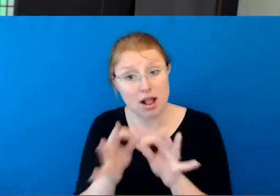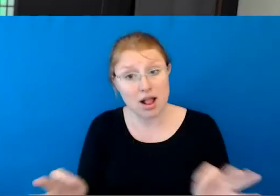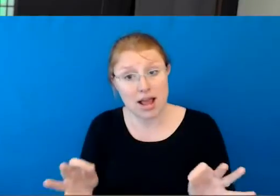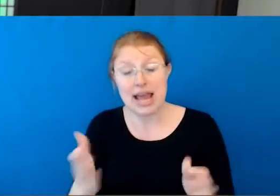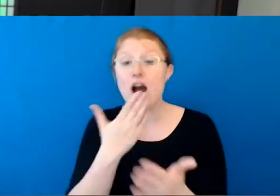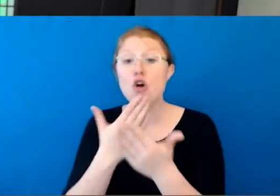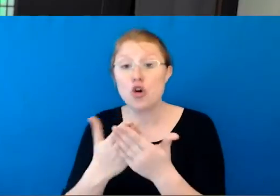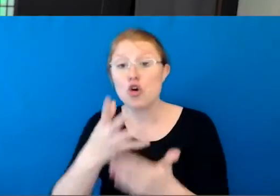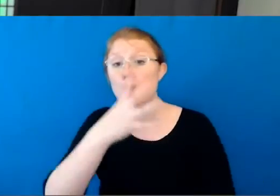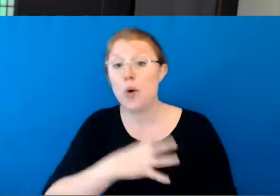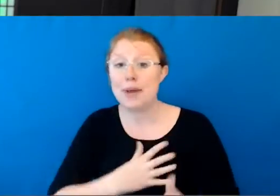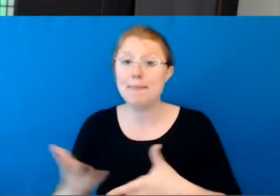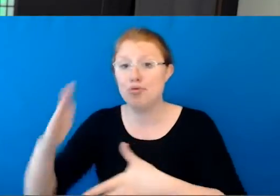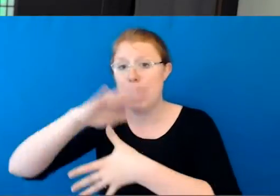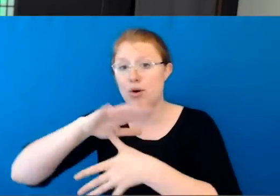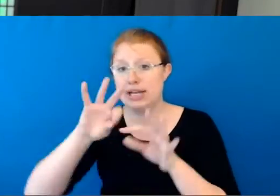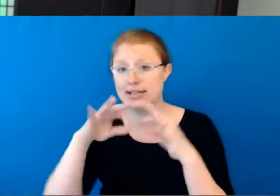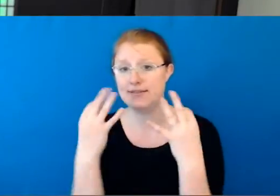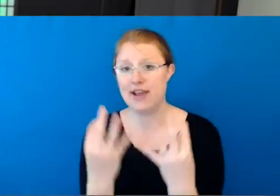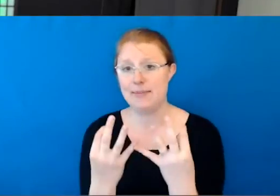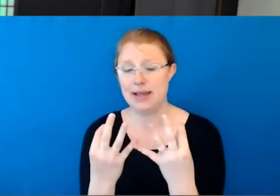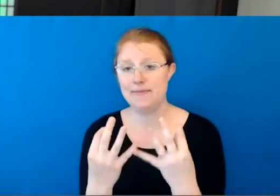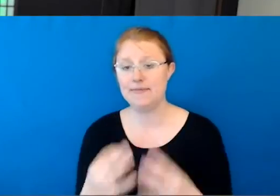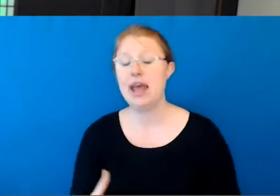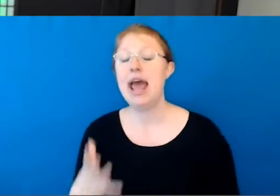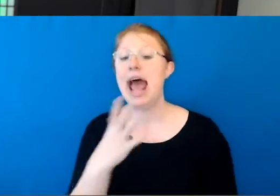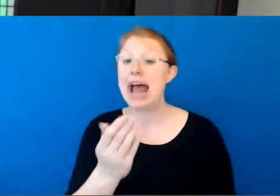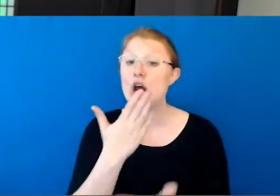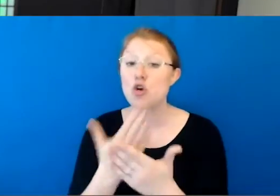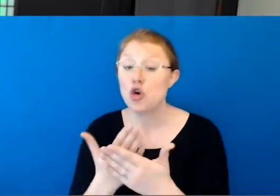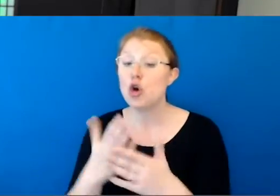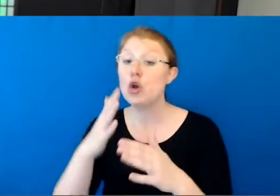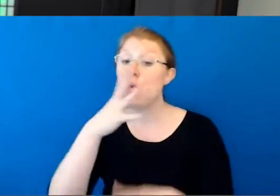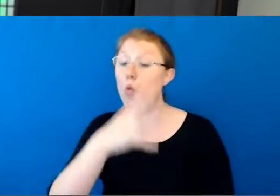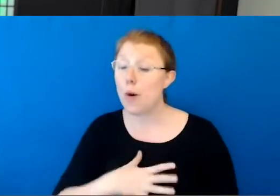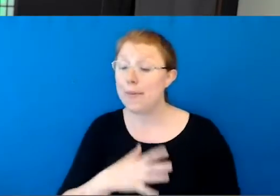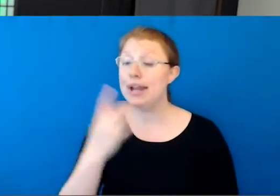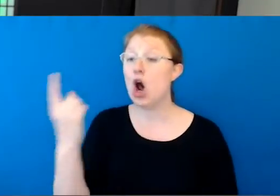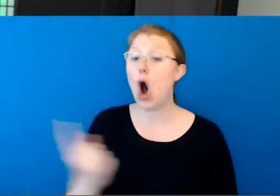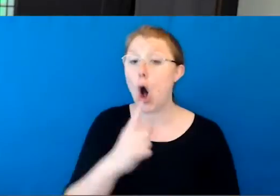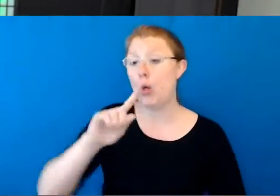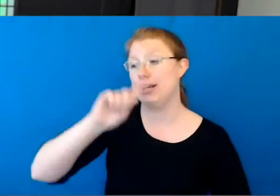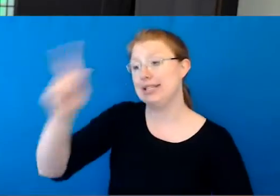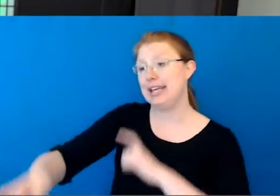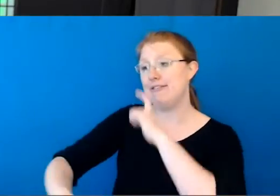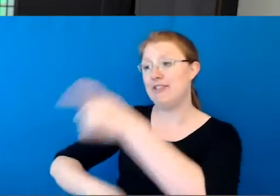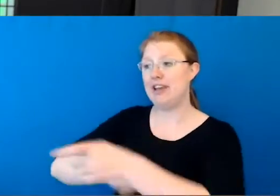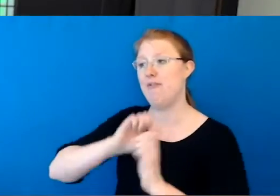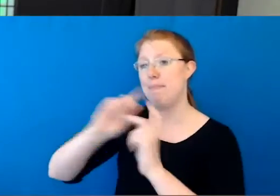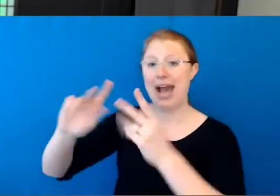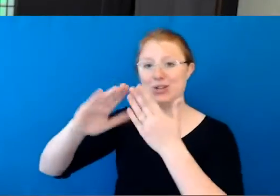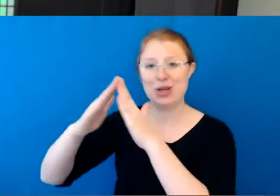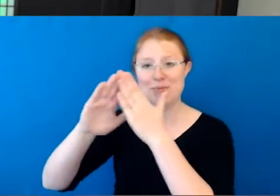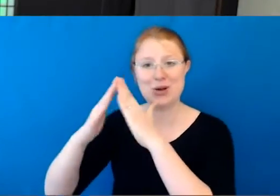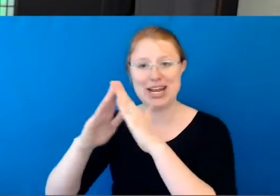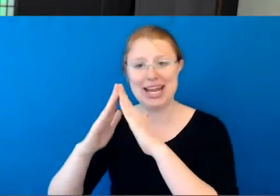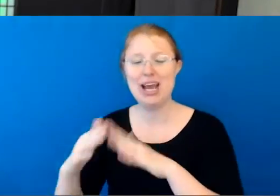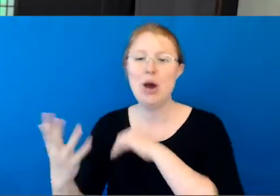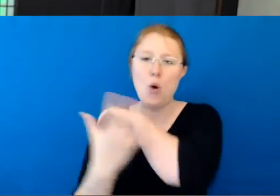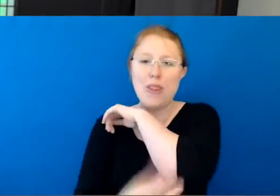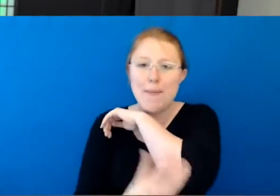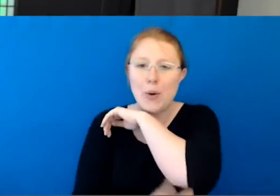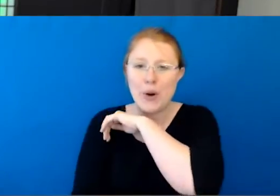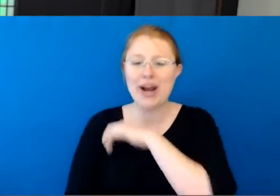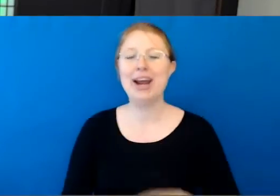be, you know, doing things outside of the family that benefit the family. But one of the key points of a